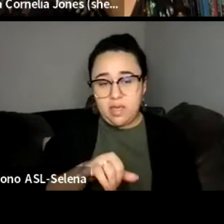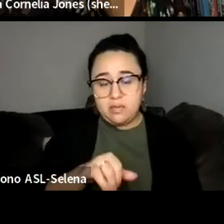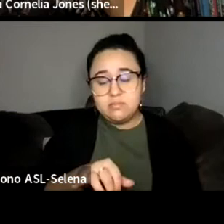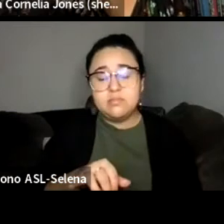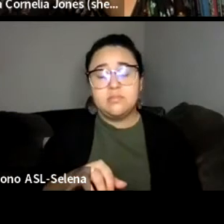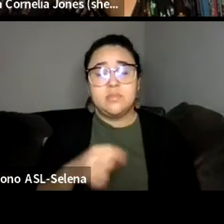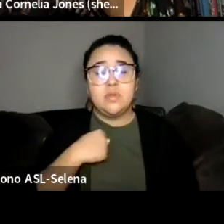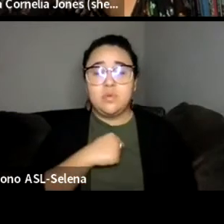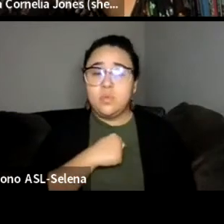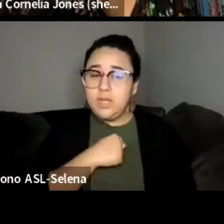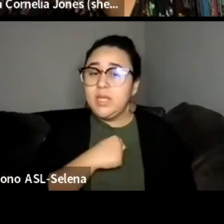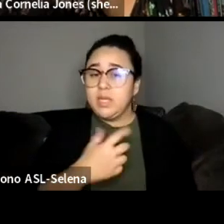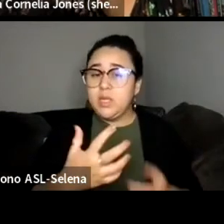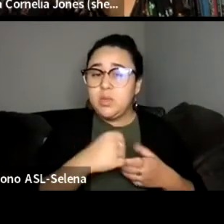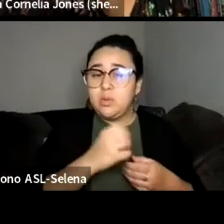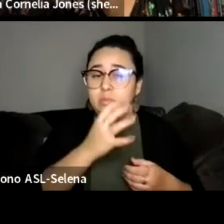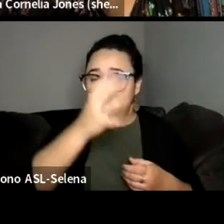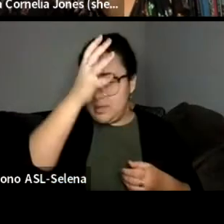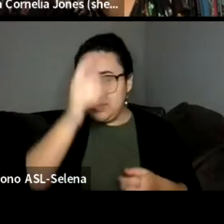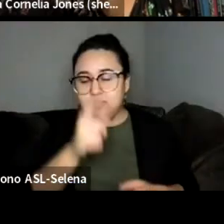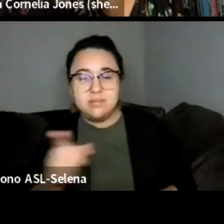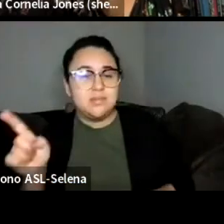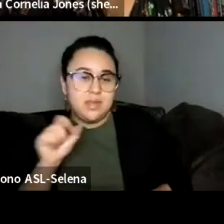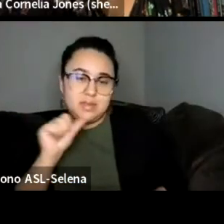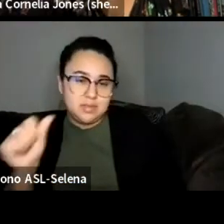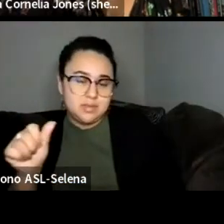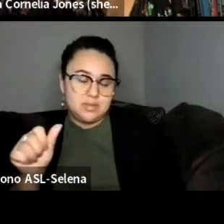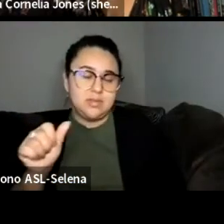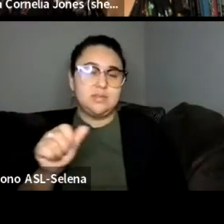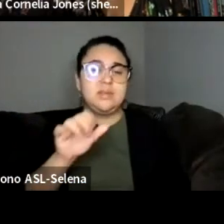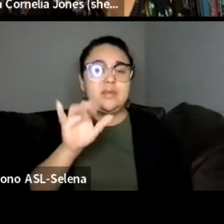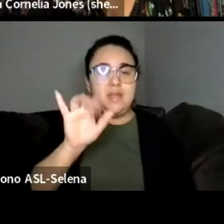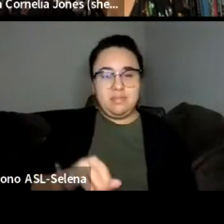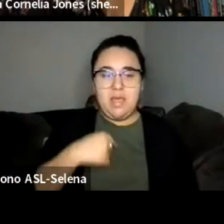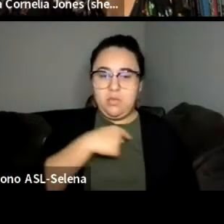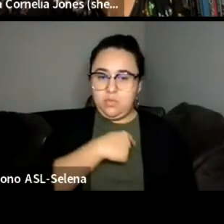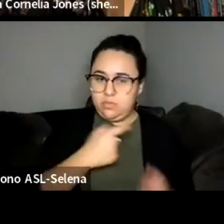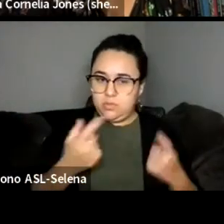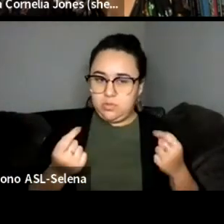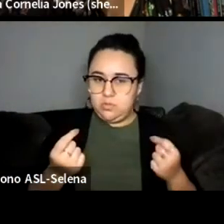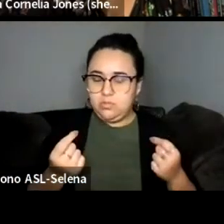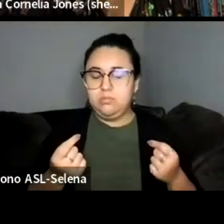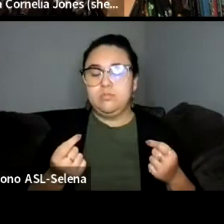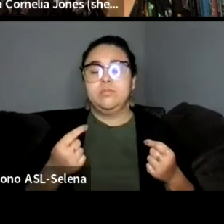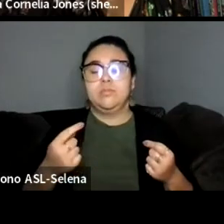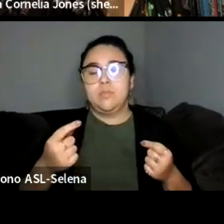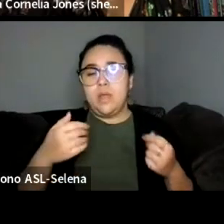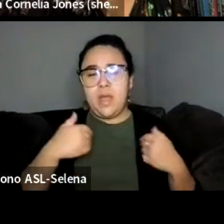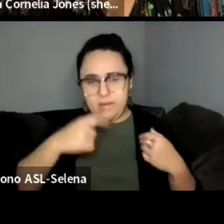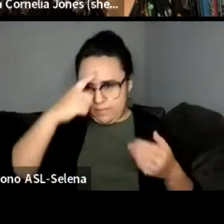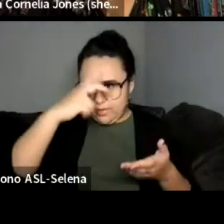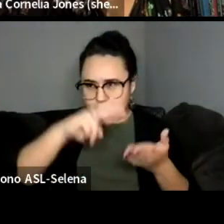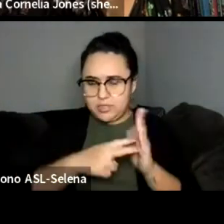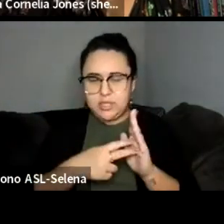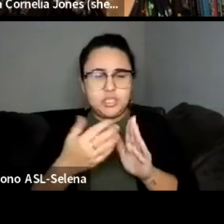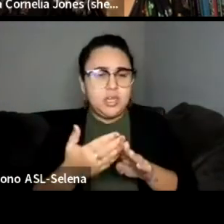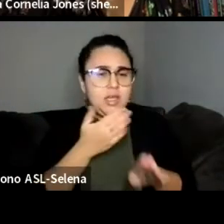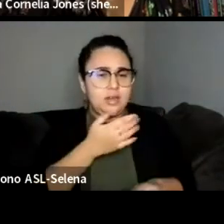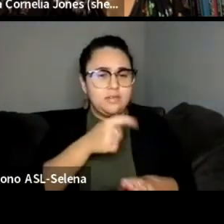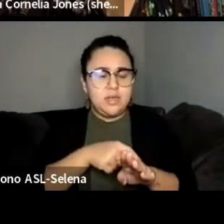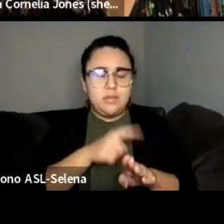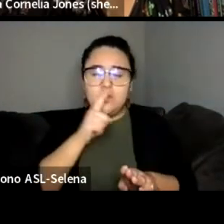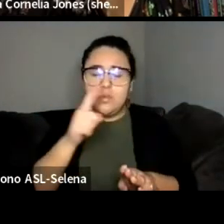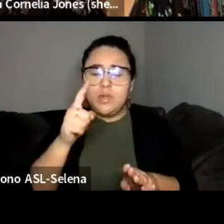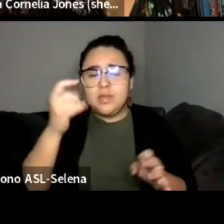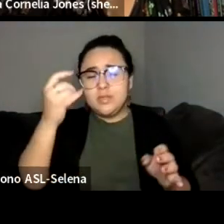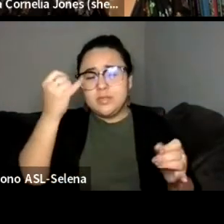And so, you know, I think that's it. It was going in with intention, and it was dreaming really wildly. And I always wonder, if it wasn't